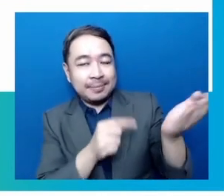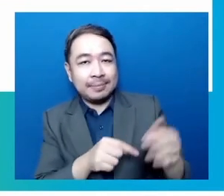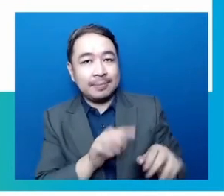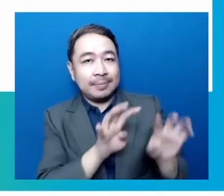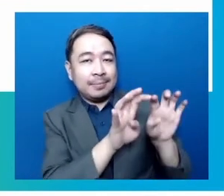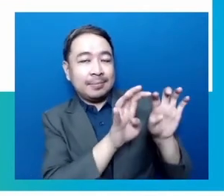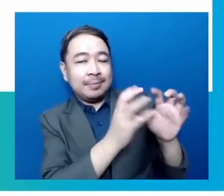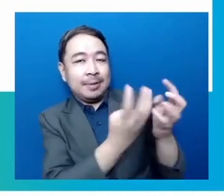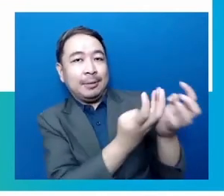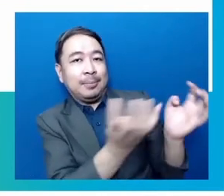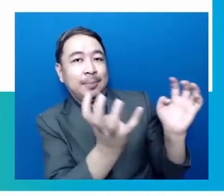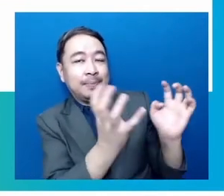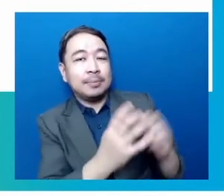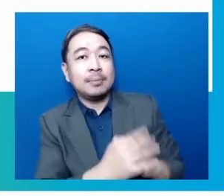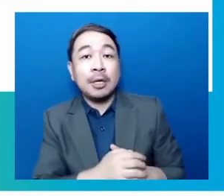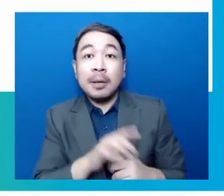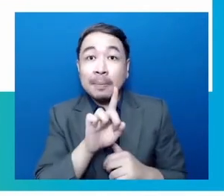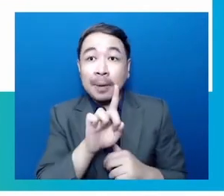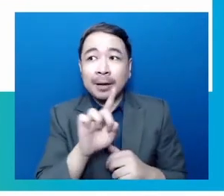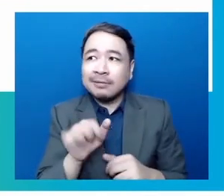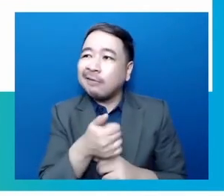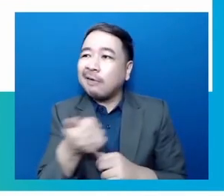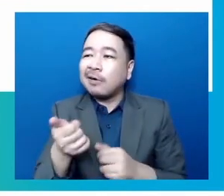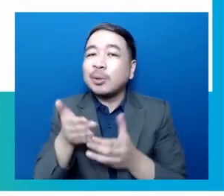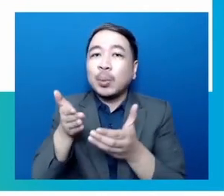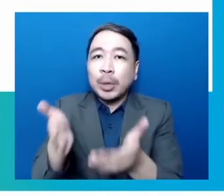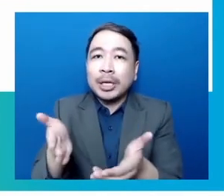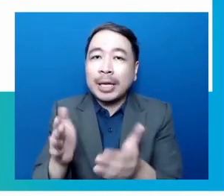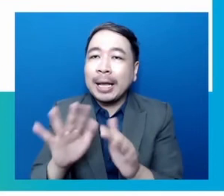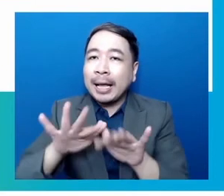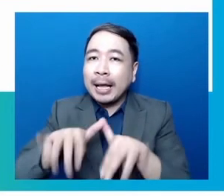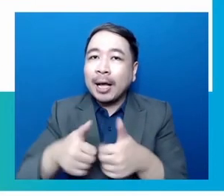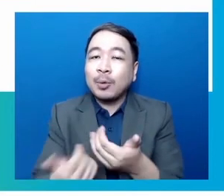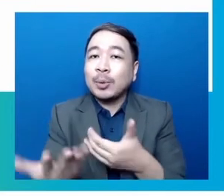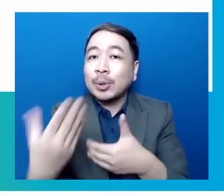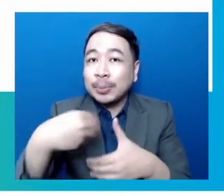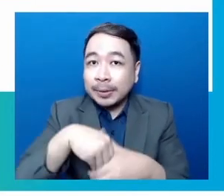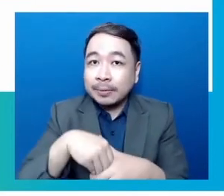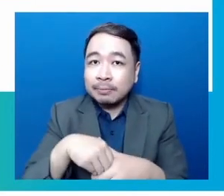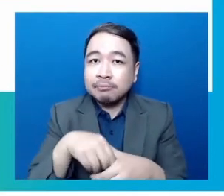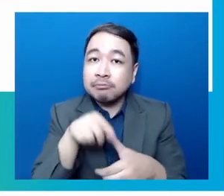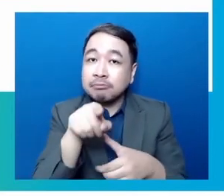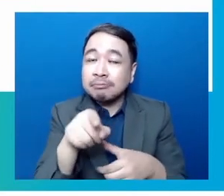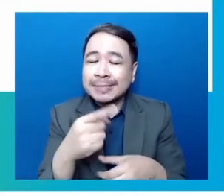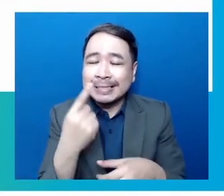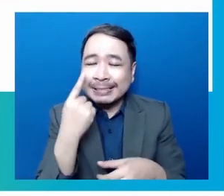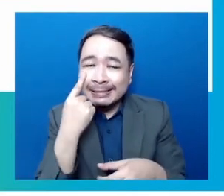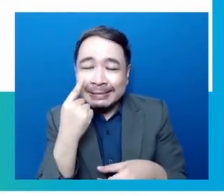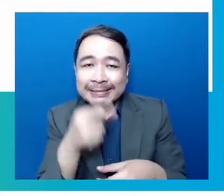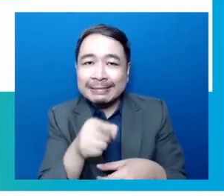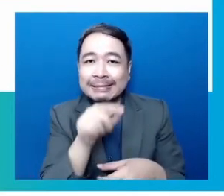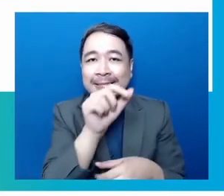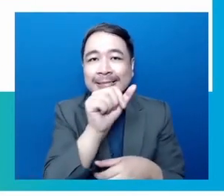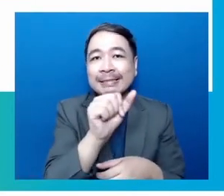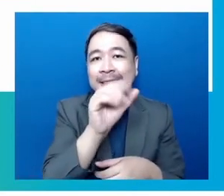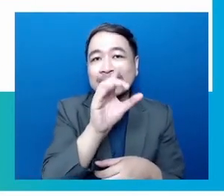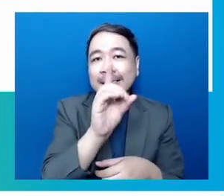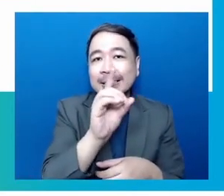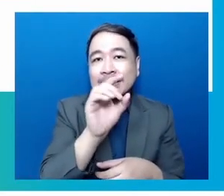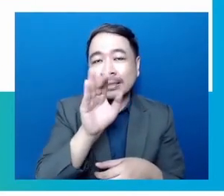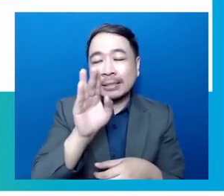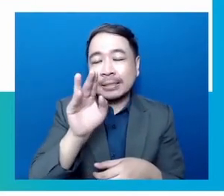different ways to engage. I think you'll find them on the ADB website. Second, yes,